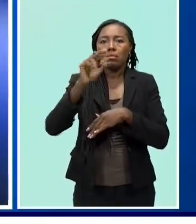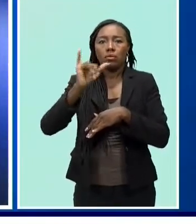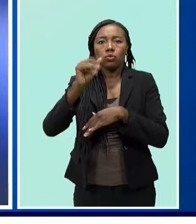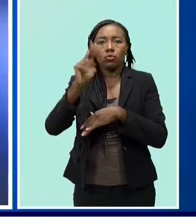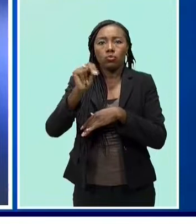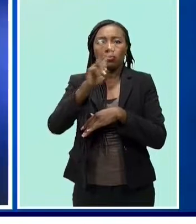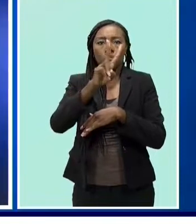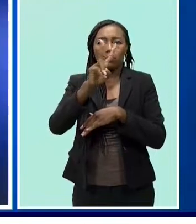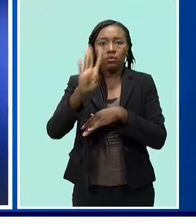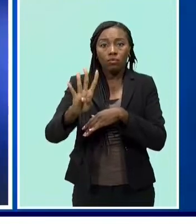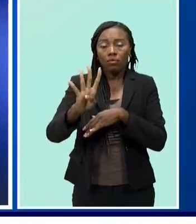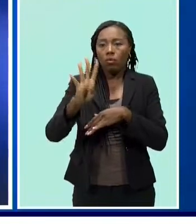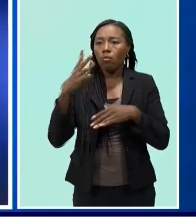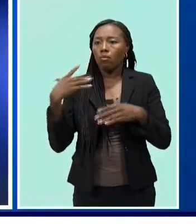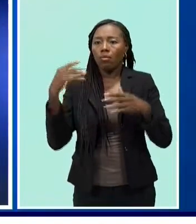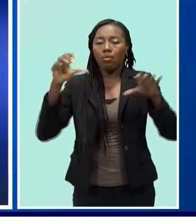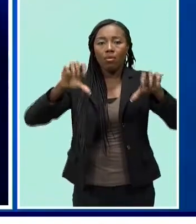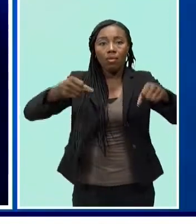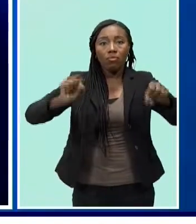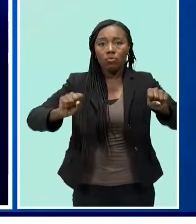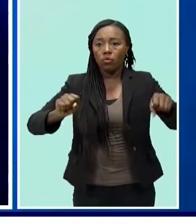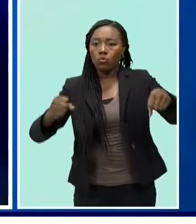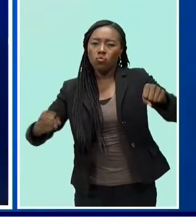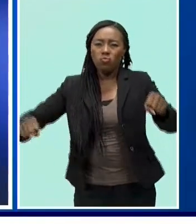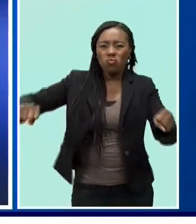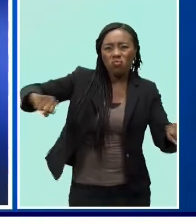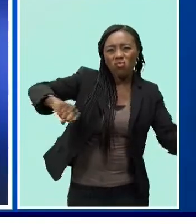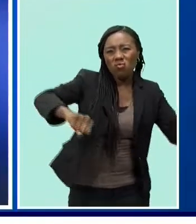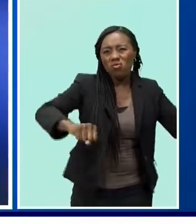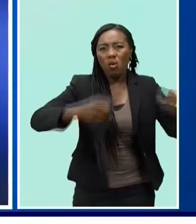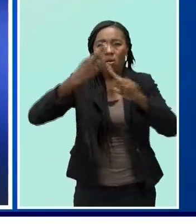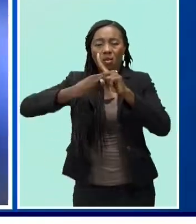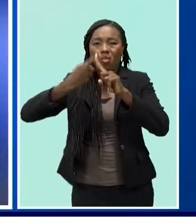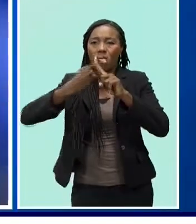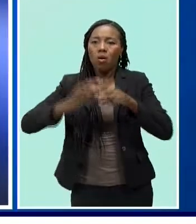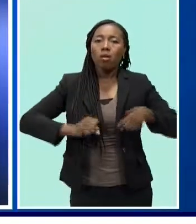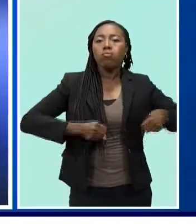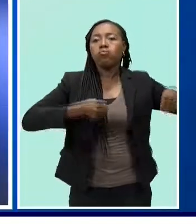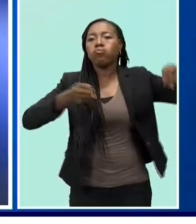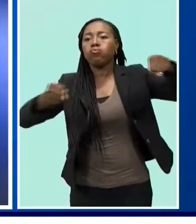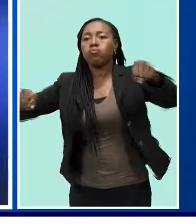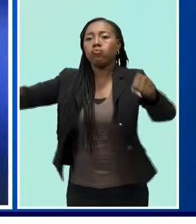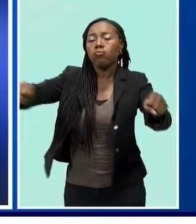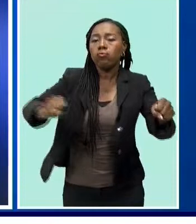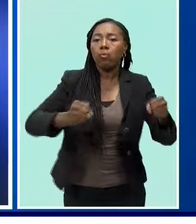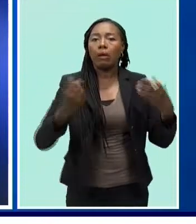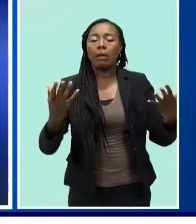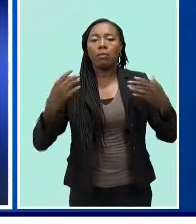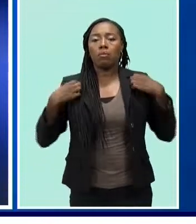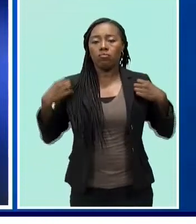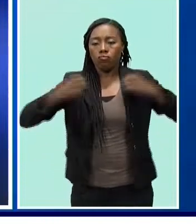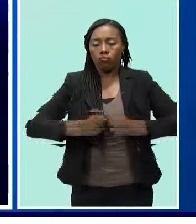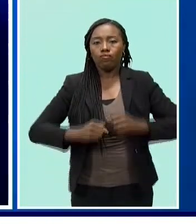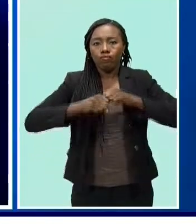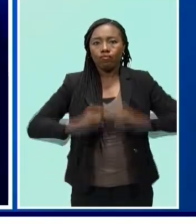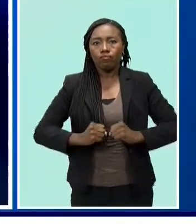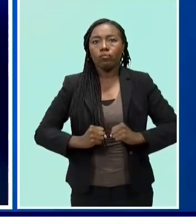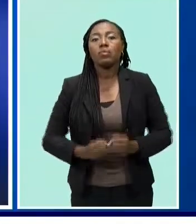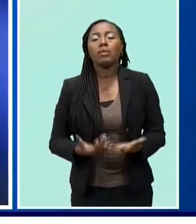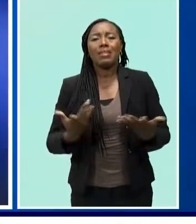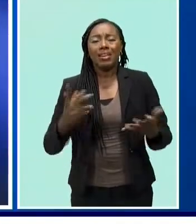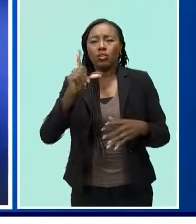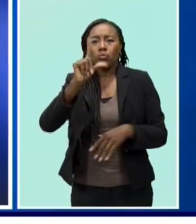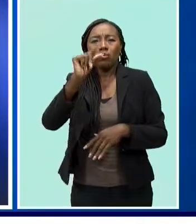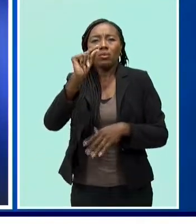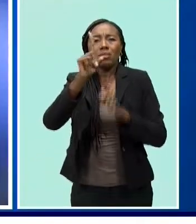they rented a jet ski from an operator at Old Town Beach and proceeded out to sea. At the time, they were both wearing life jackets. Then about